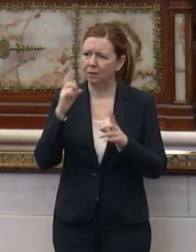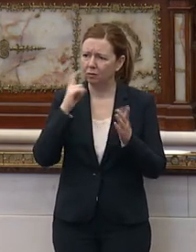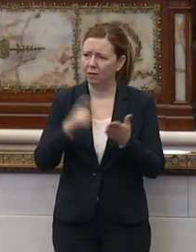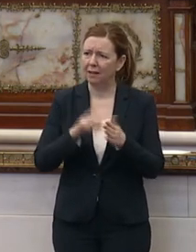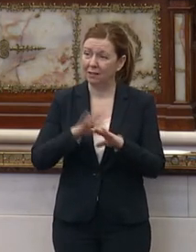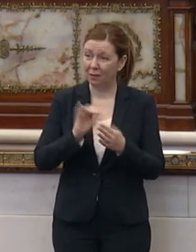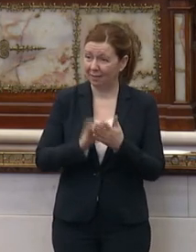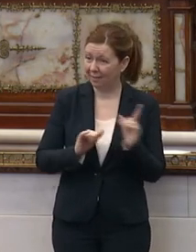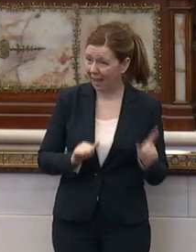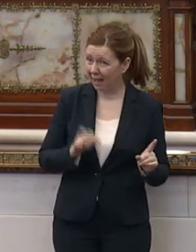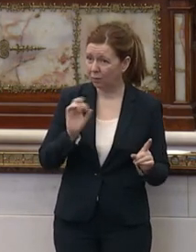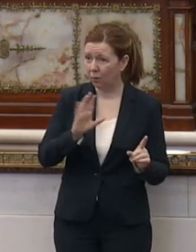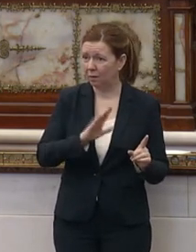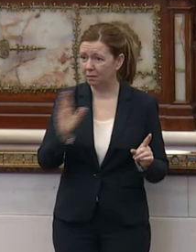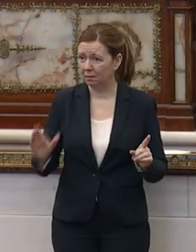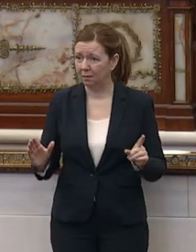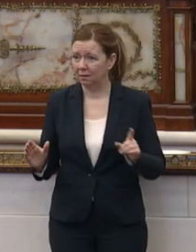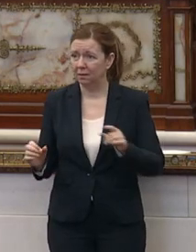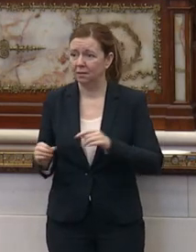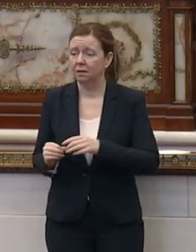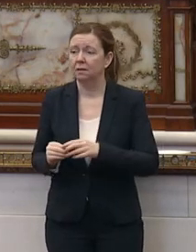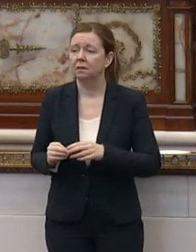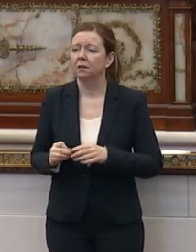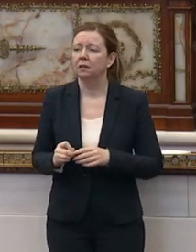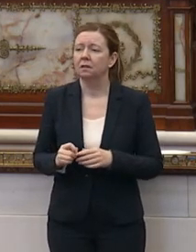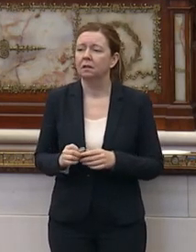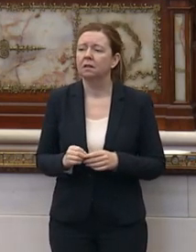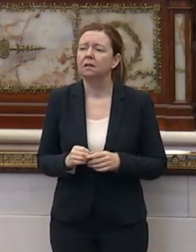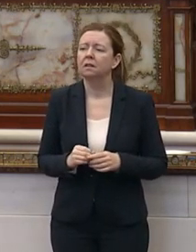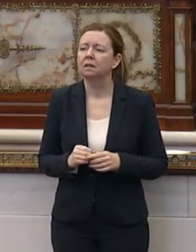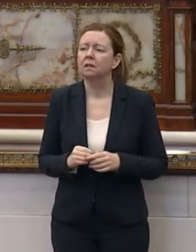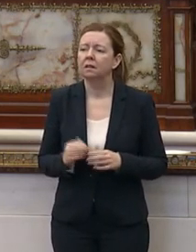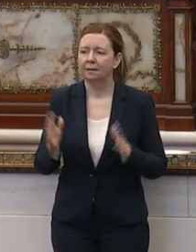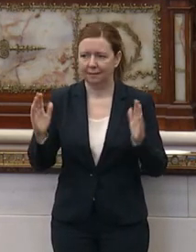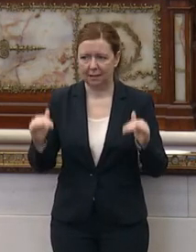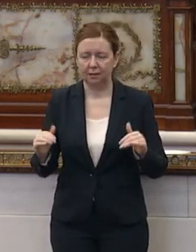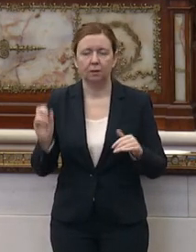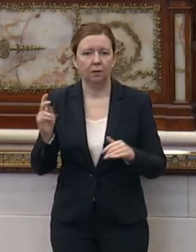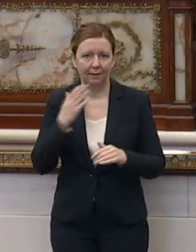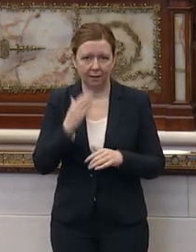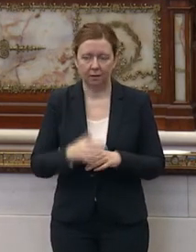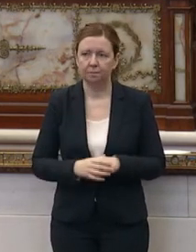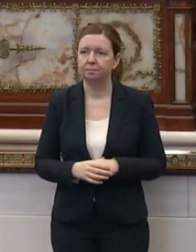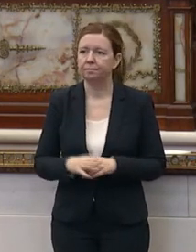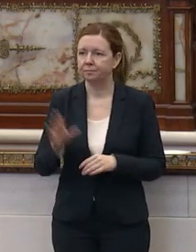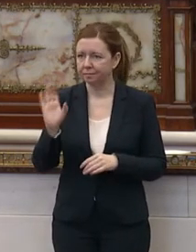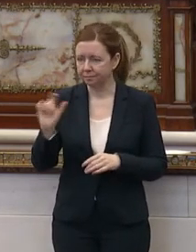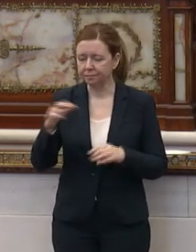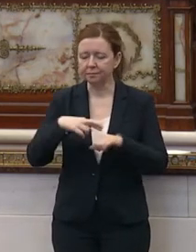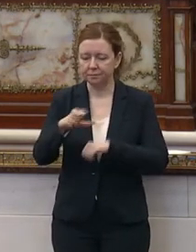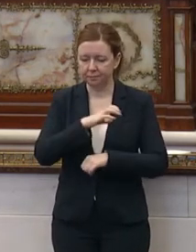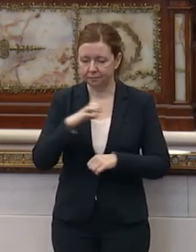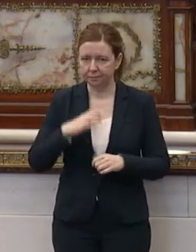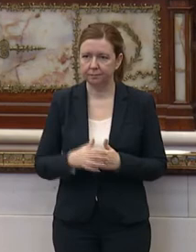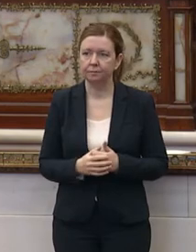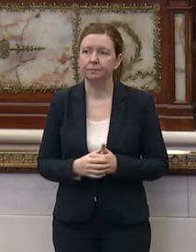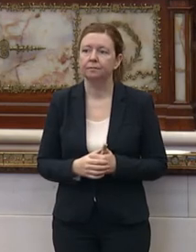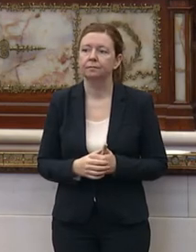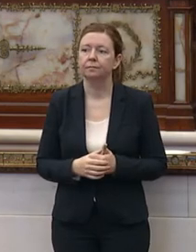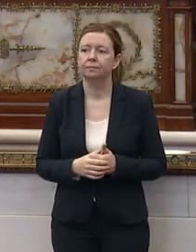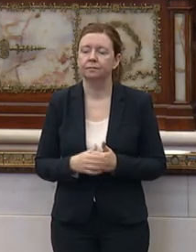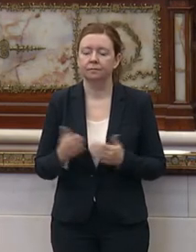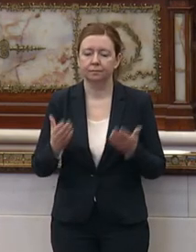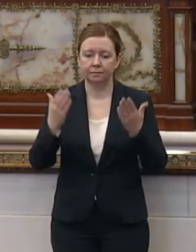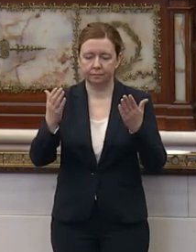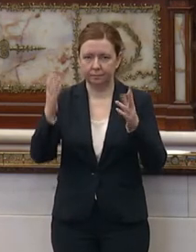on this one or to have your hand? Mr. President. Okay, thank you. Bill will be referred to committee.